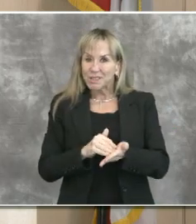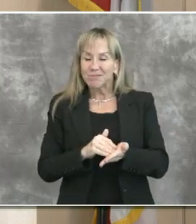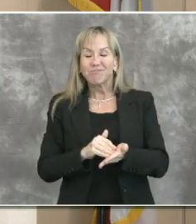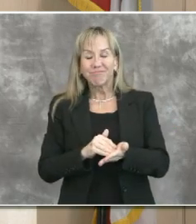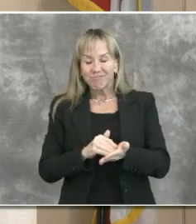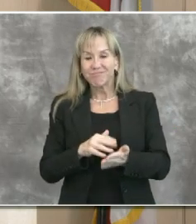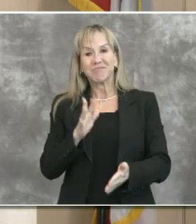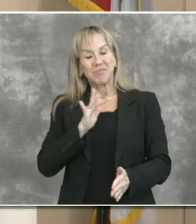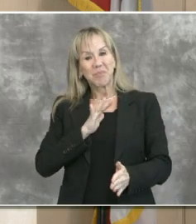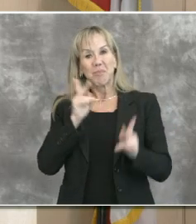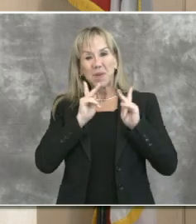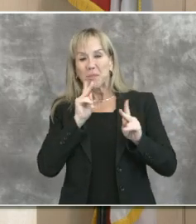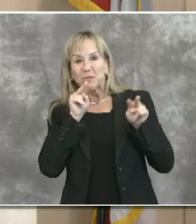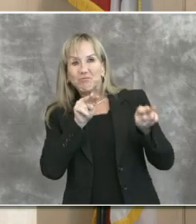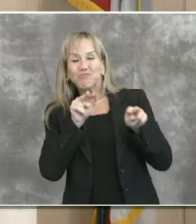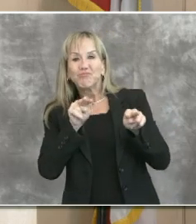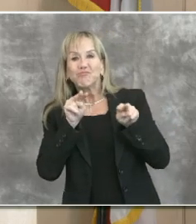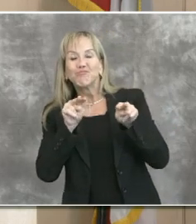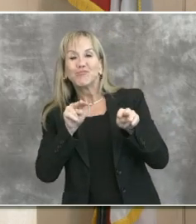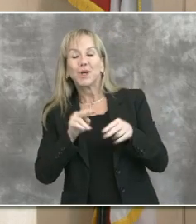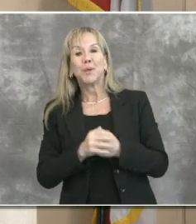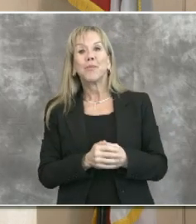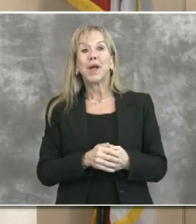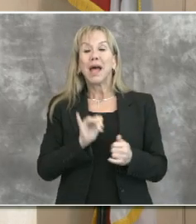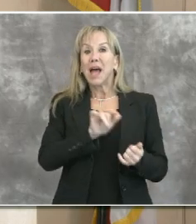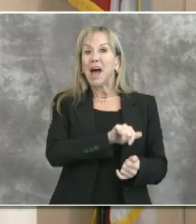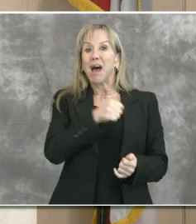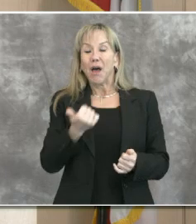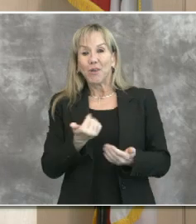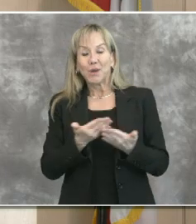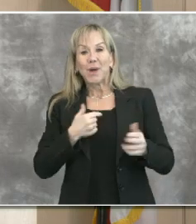unique website visits, and our hashtag